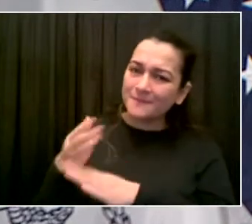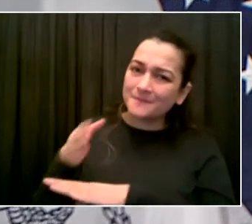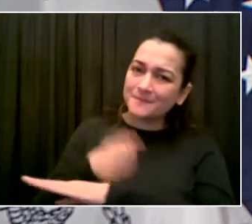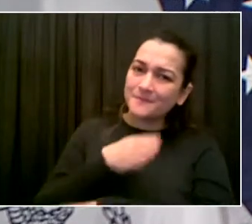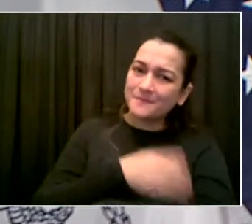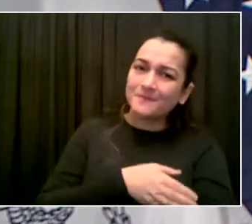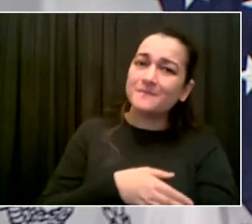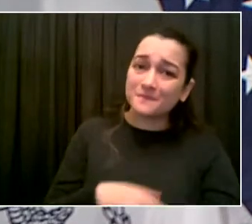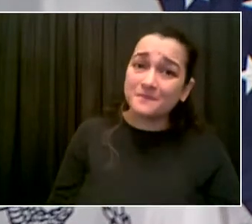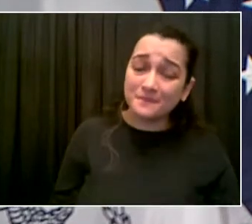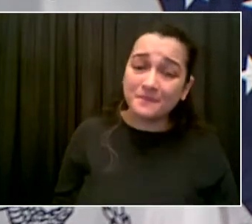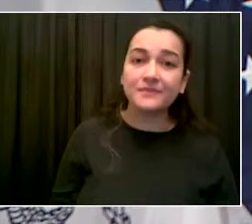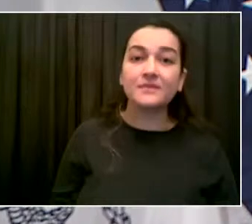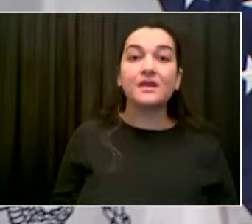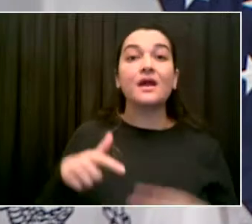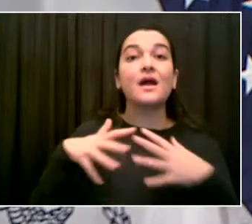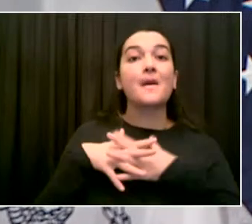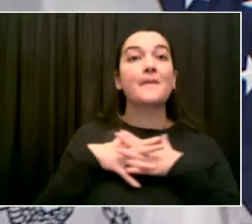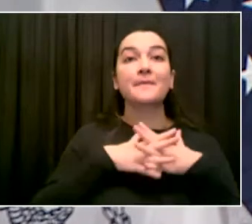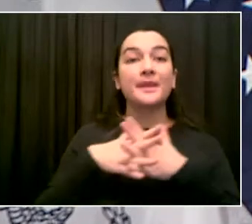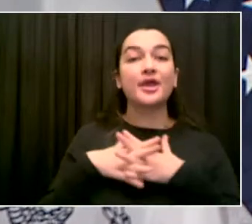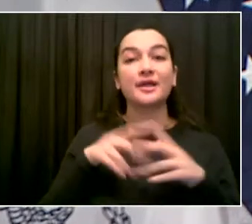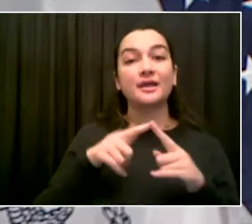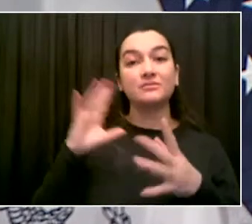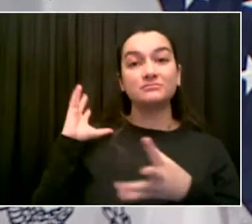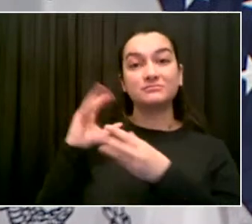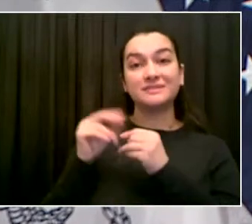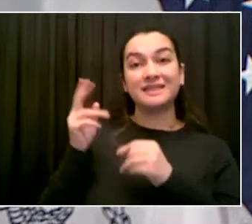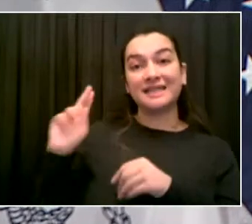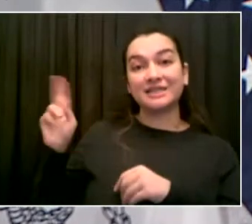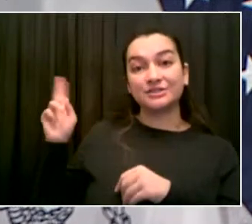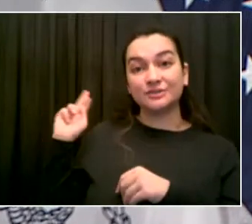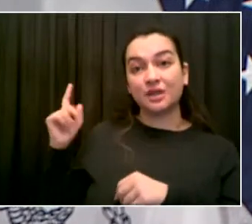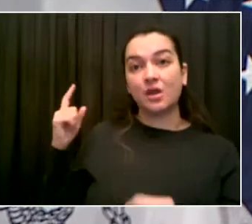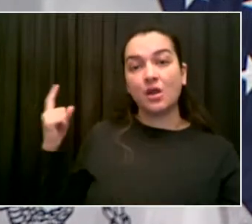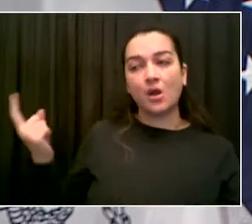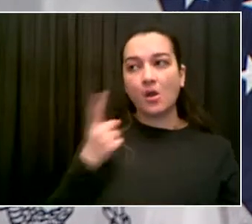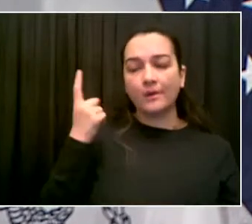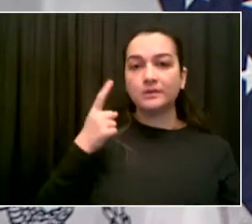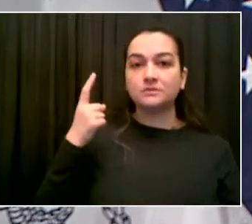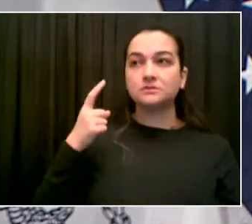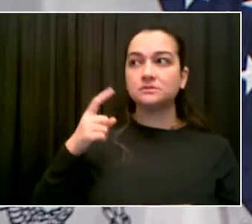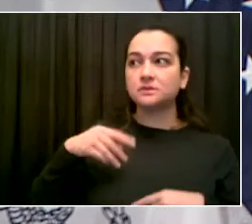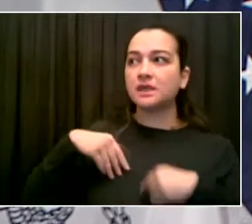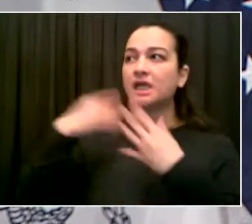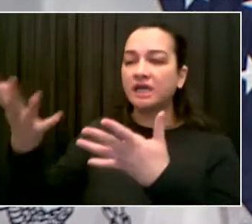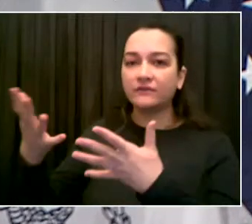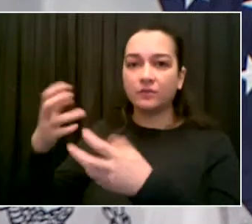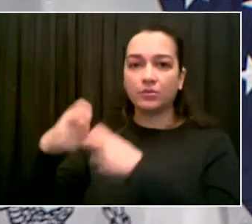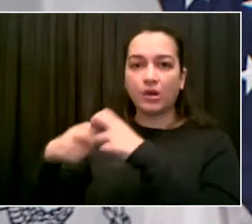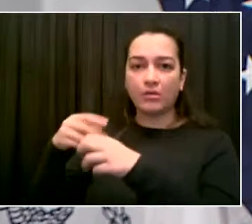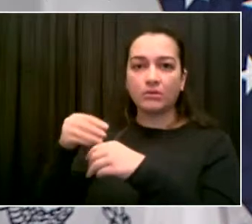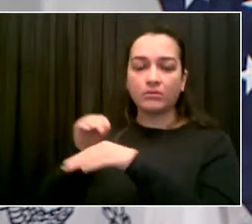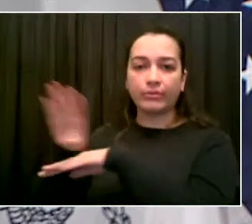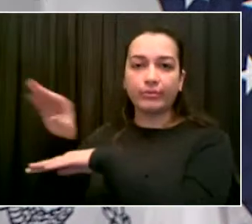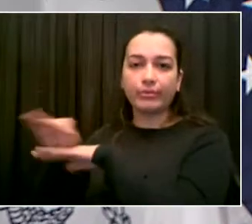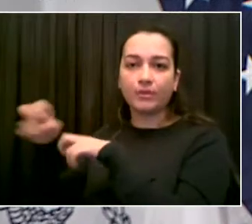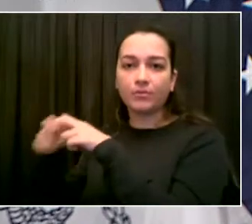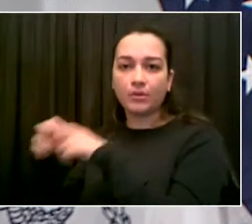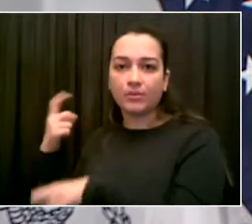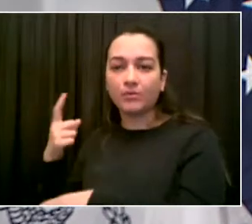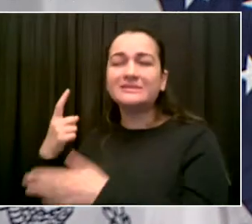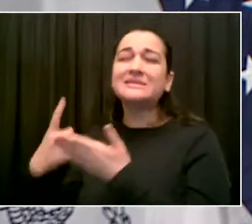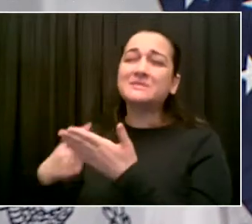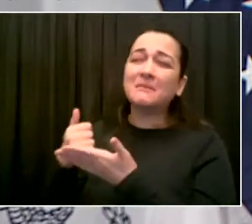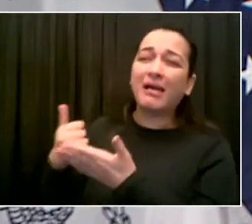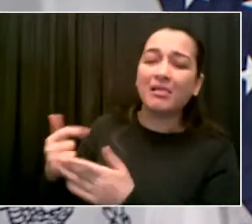But we have to work to solve that problem because unless we do that, there will be constantly people trying